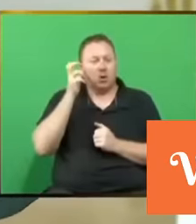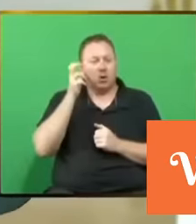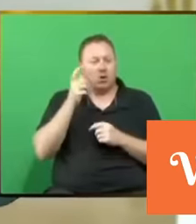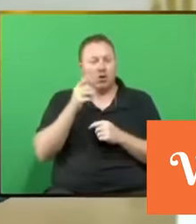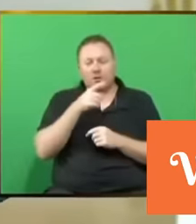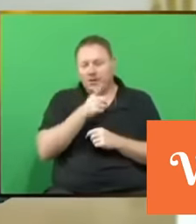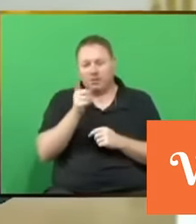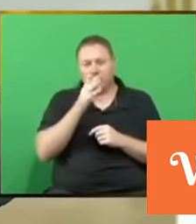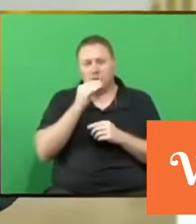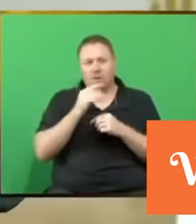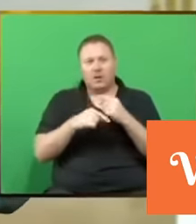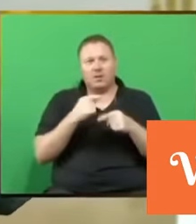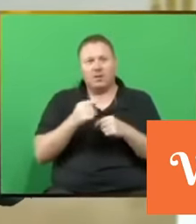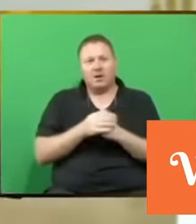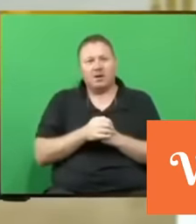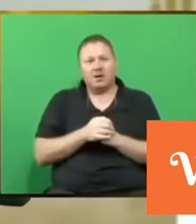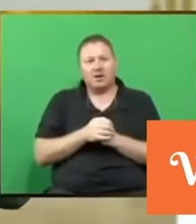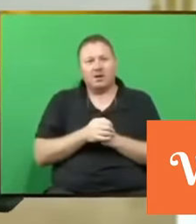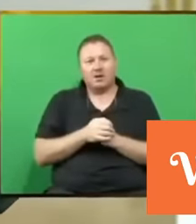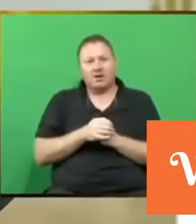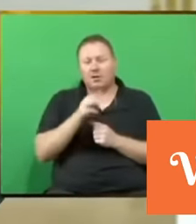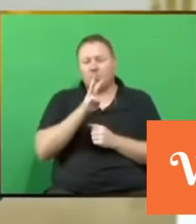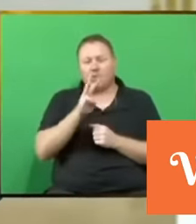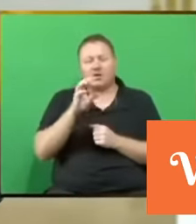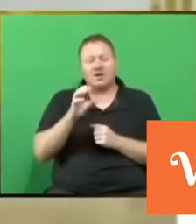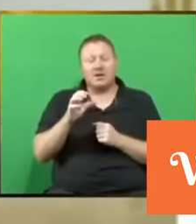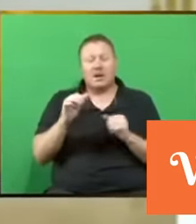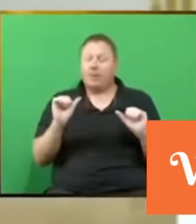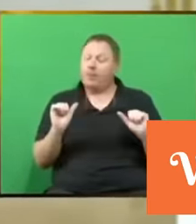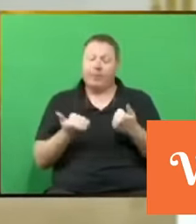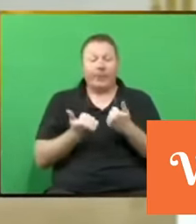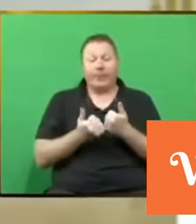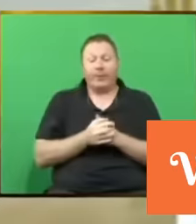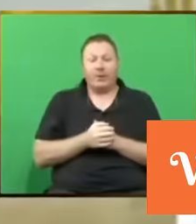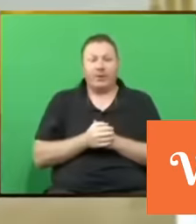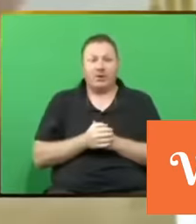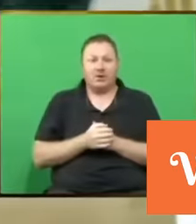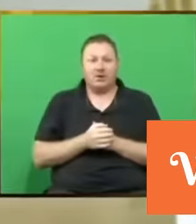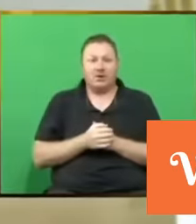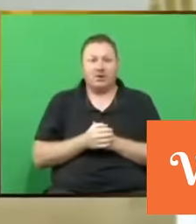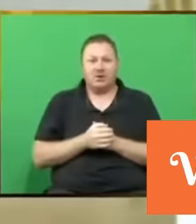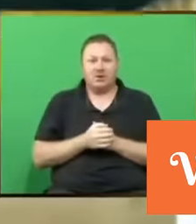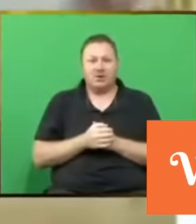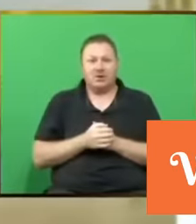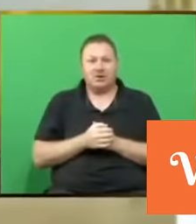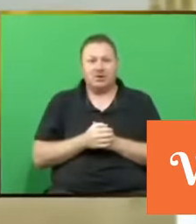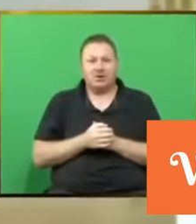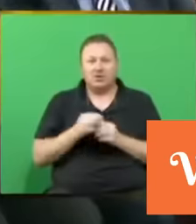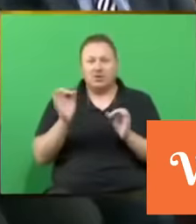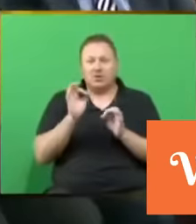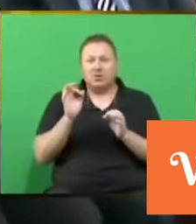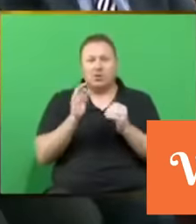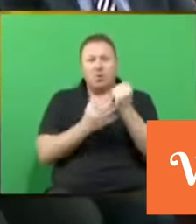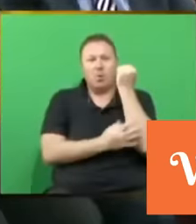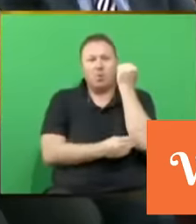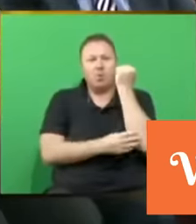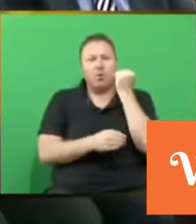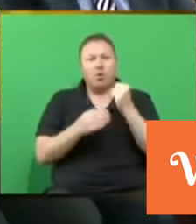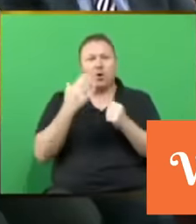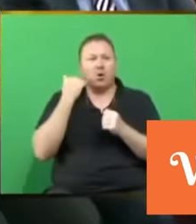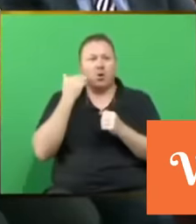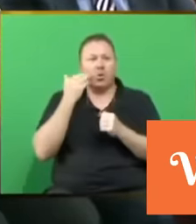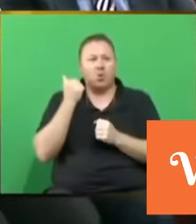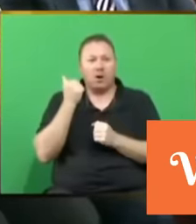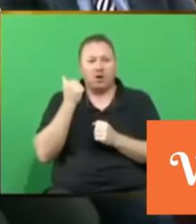about how well things are in the Western Cape. There is no poor white in the entire Western Cape, according